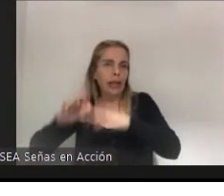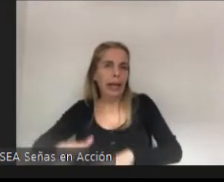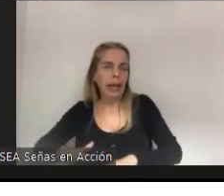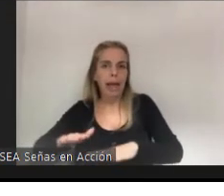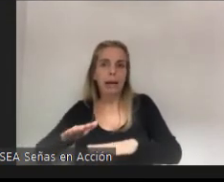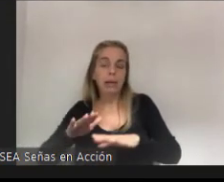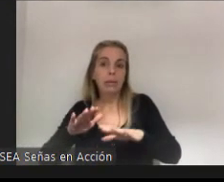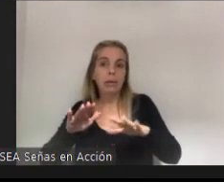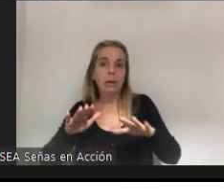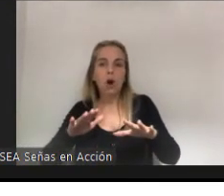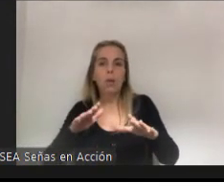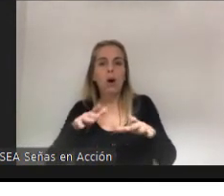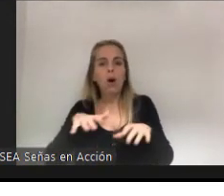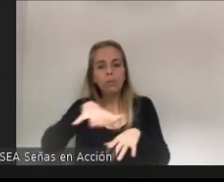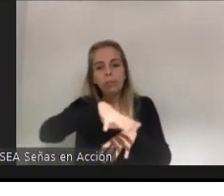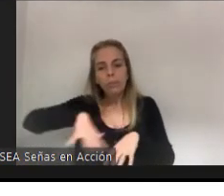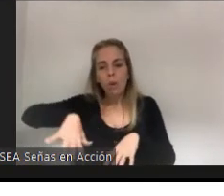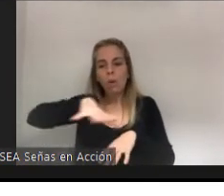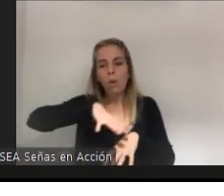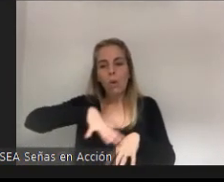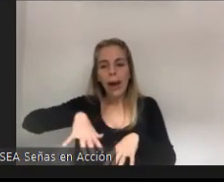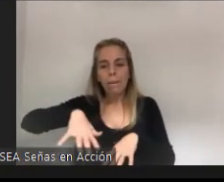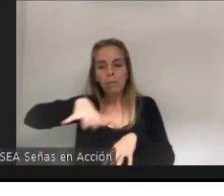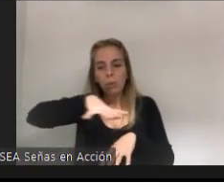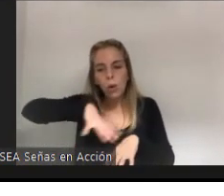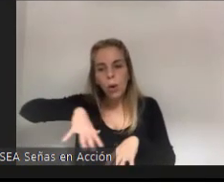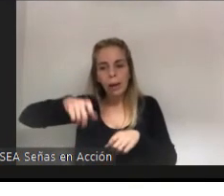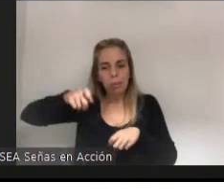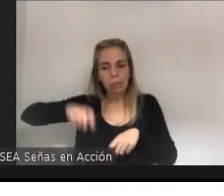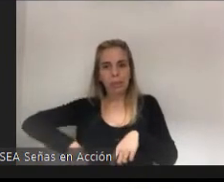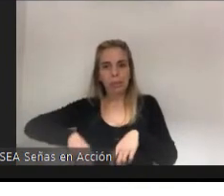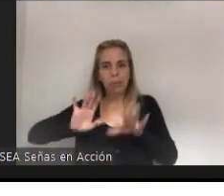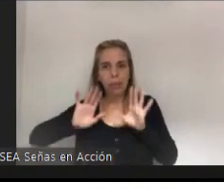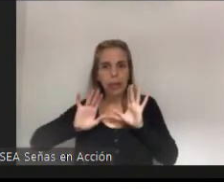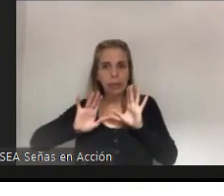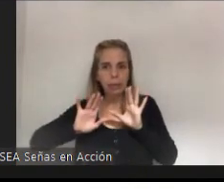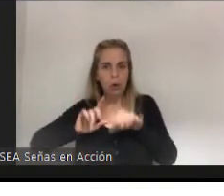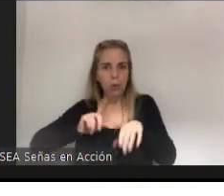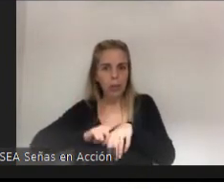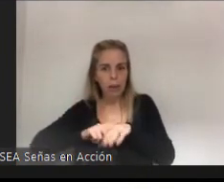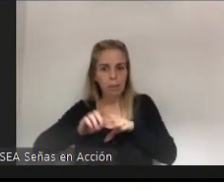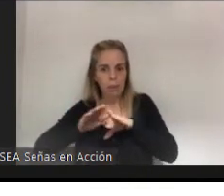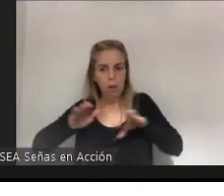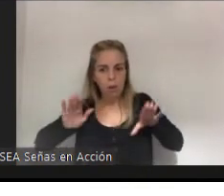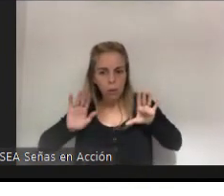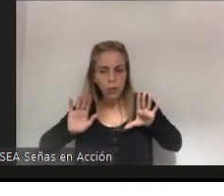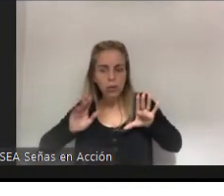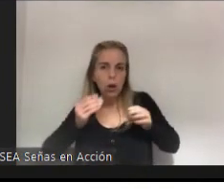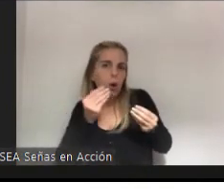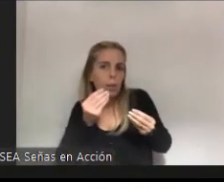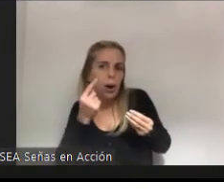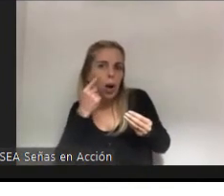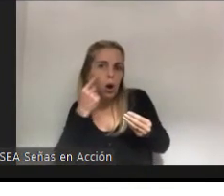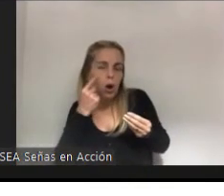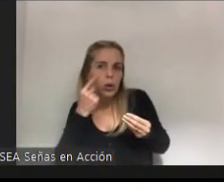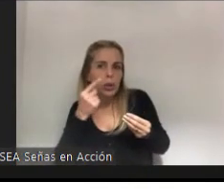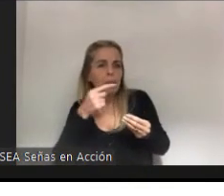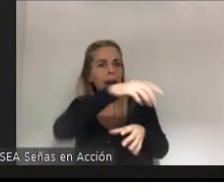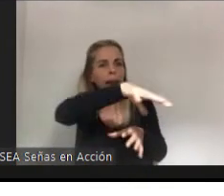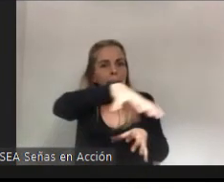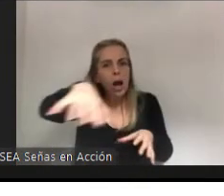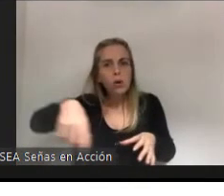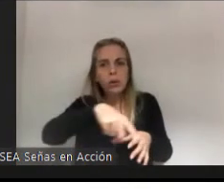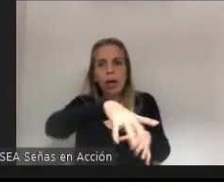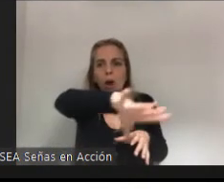to stay in confined, I mean, in a local space for a longer time. How do we come closer to